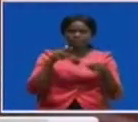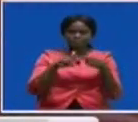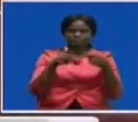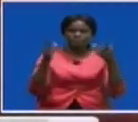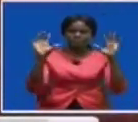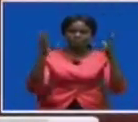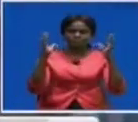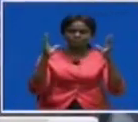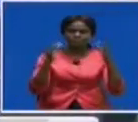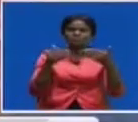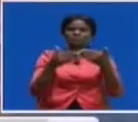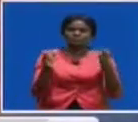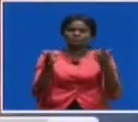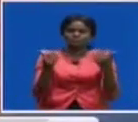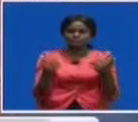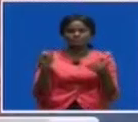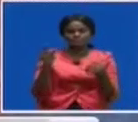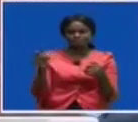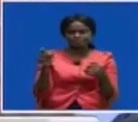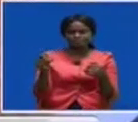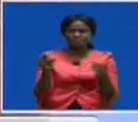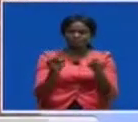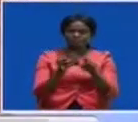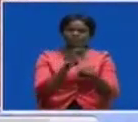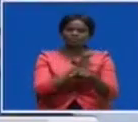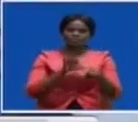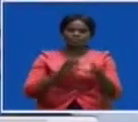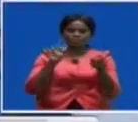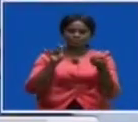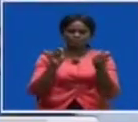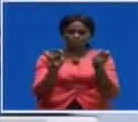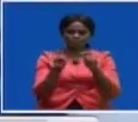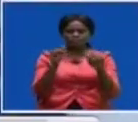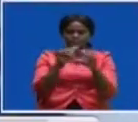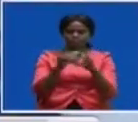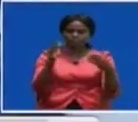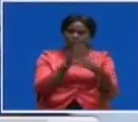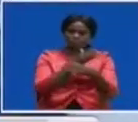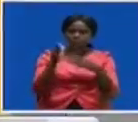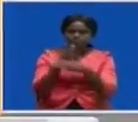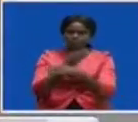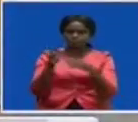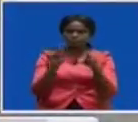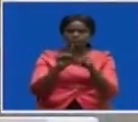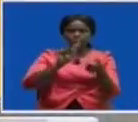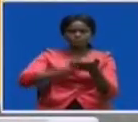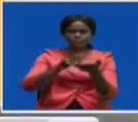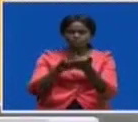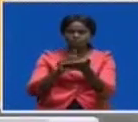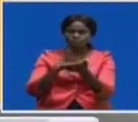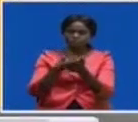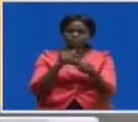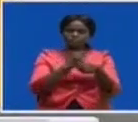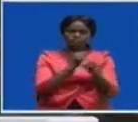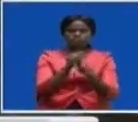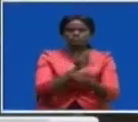It is now open to ZAM Capital. A state company has been transformed into an agro-equipment and kitchenware giant. The company